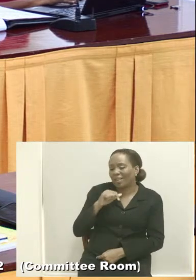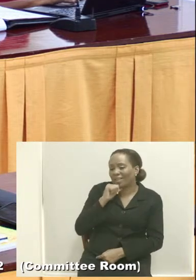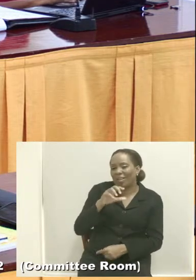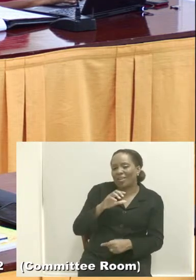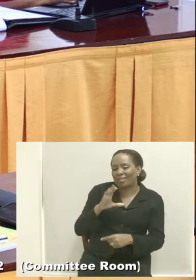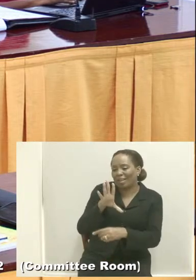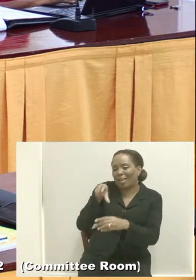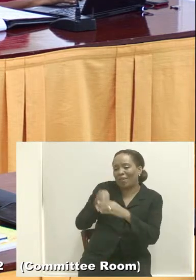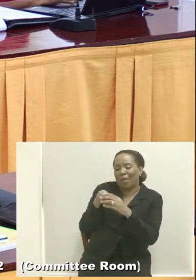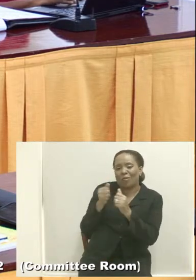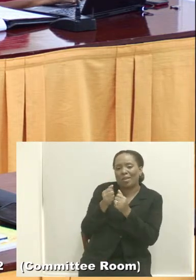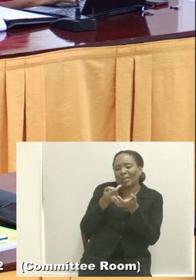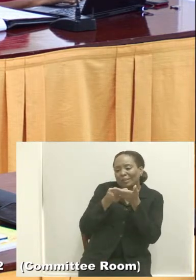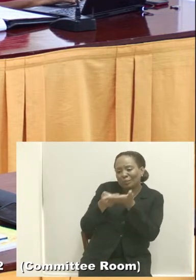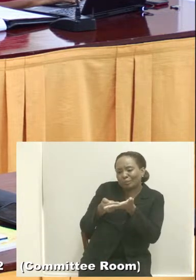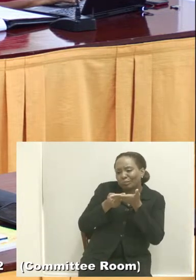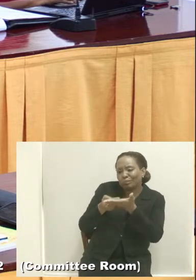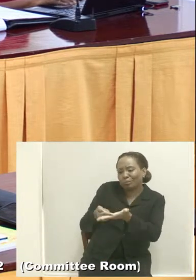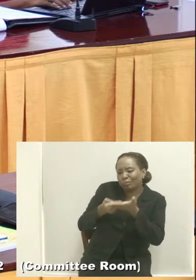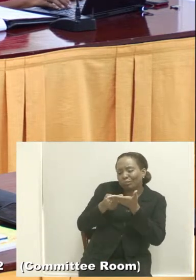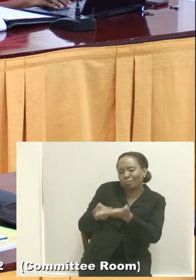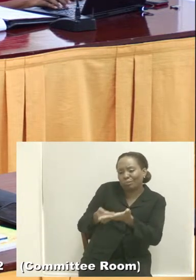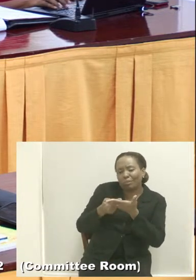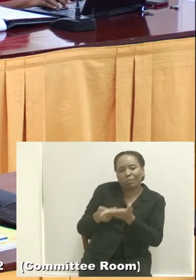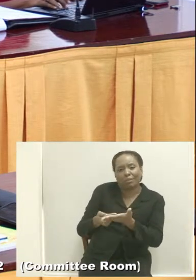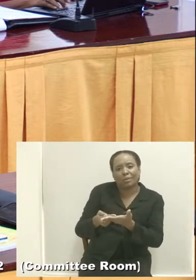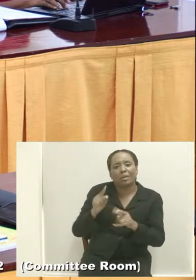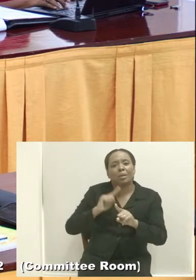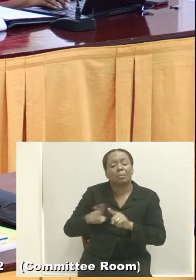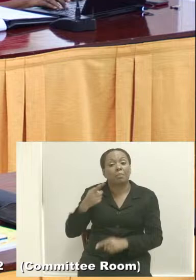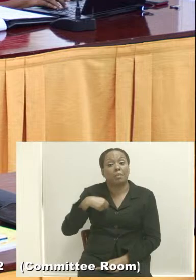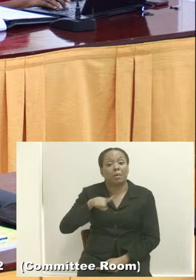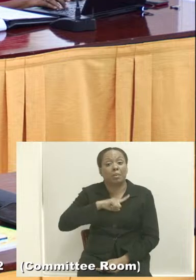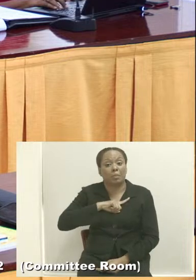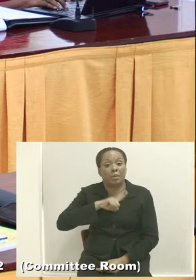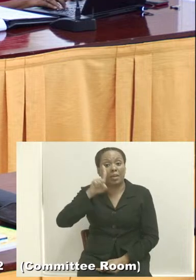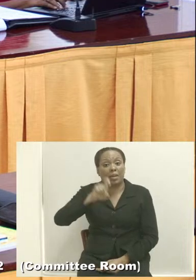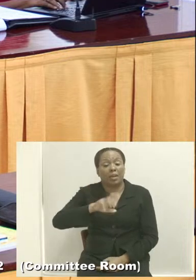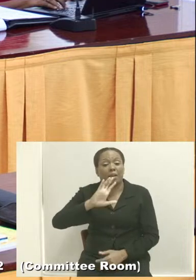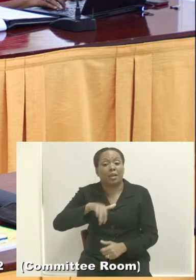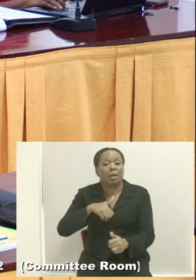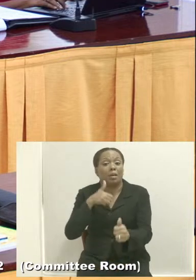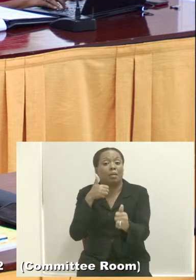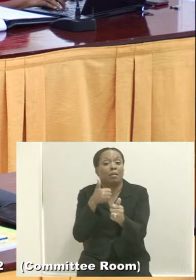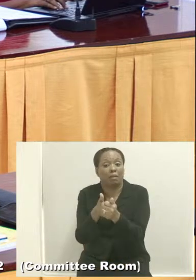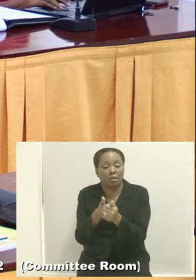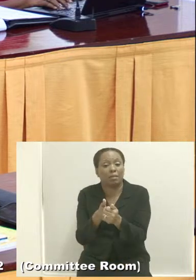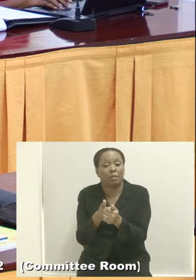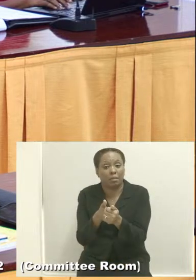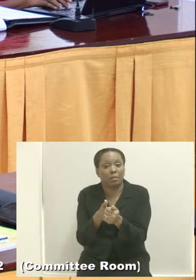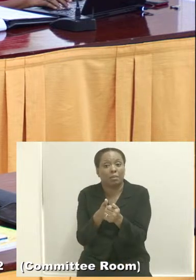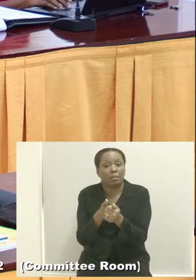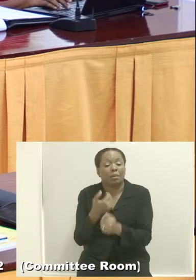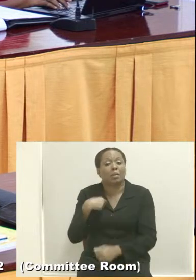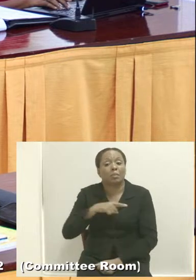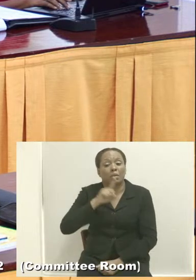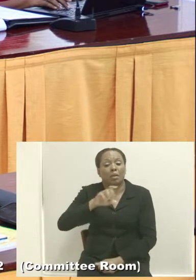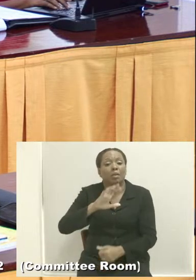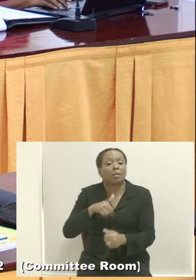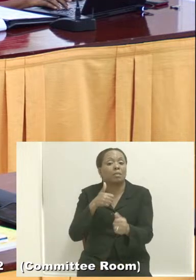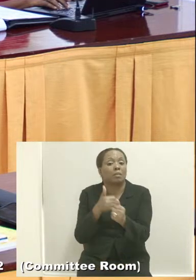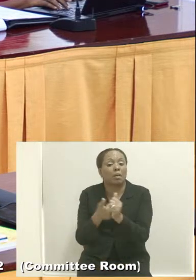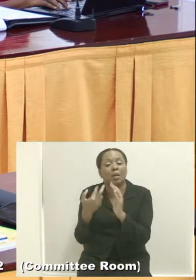we have to follow the directives that they have issued. We have to understand what the thinking is of the Fair Trade